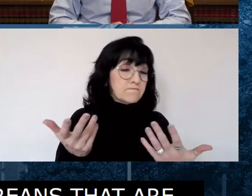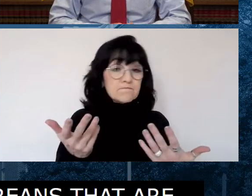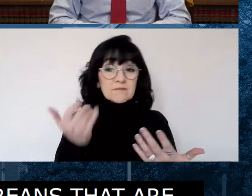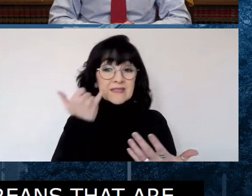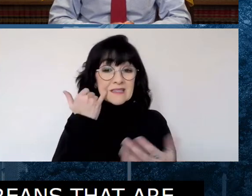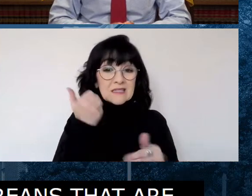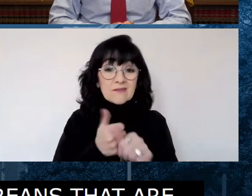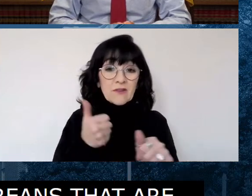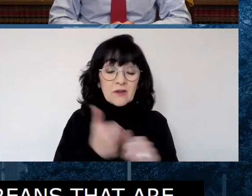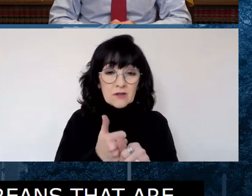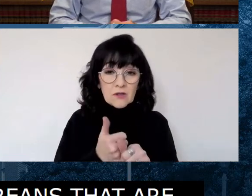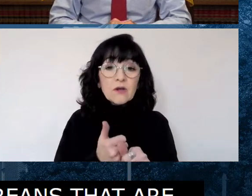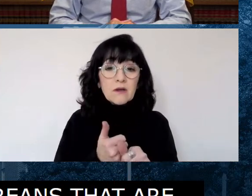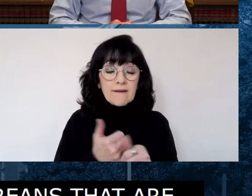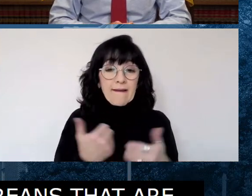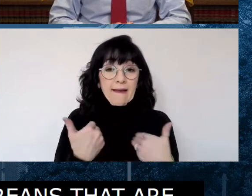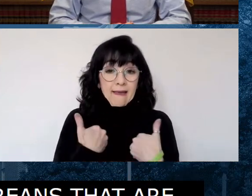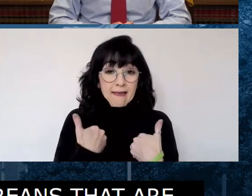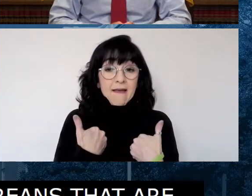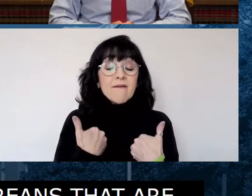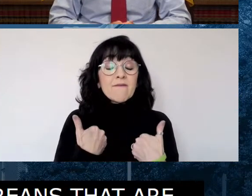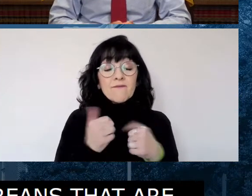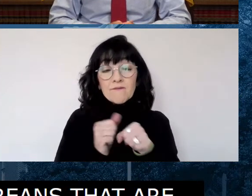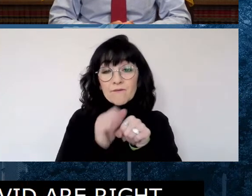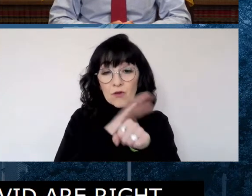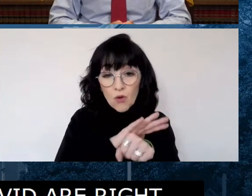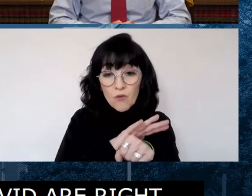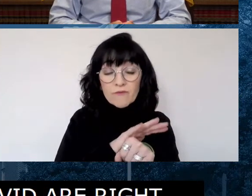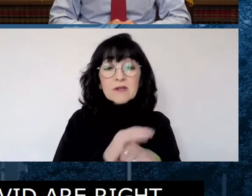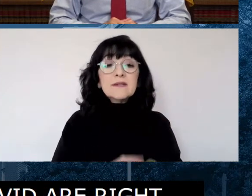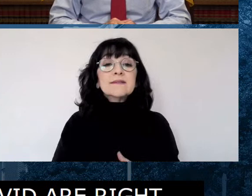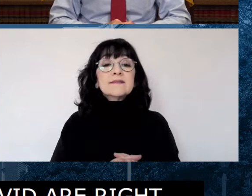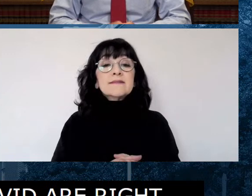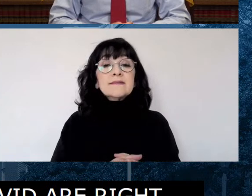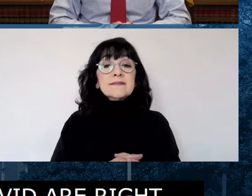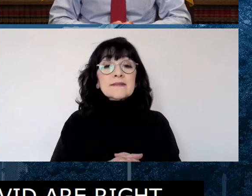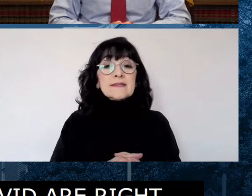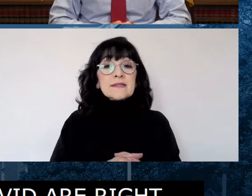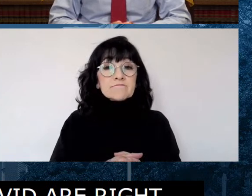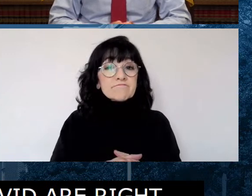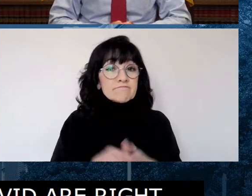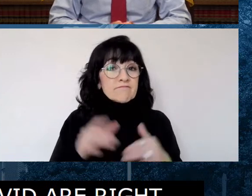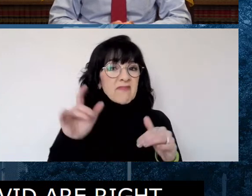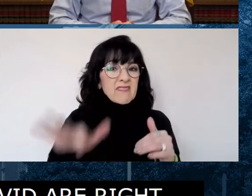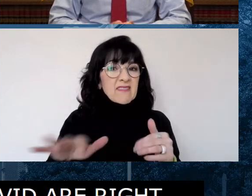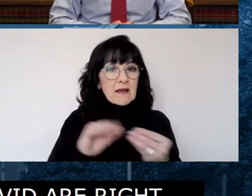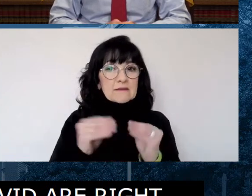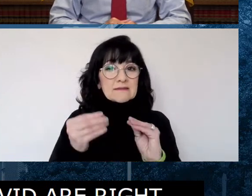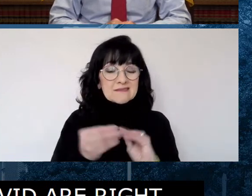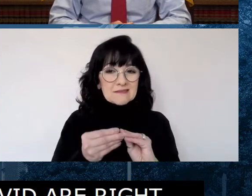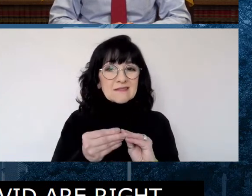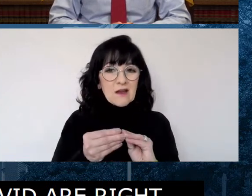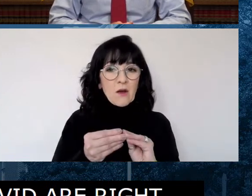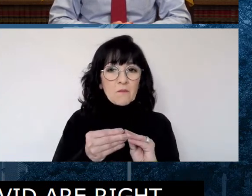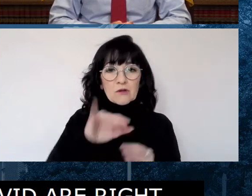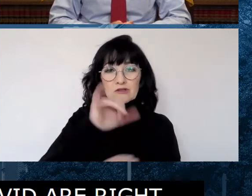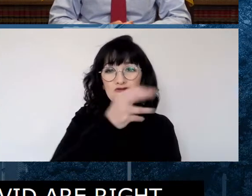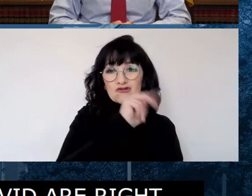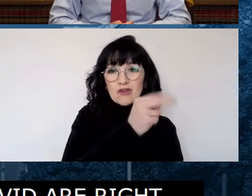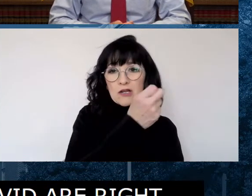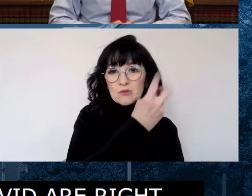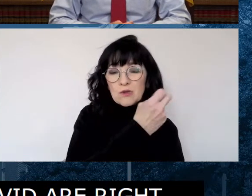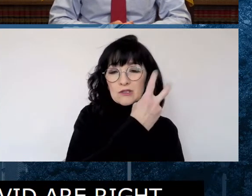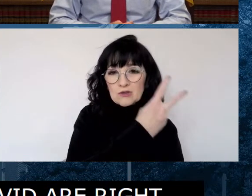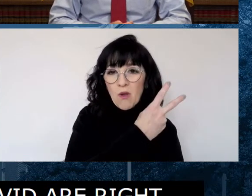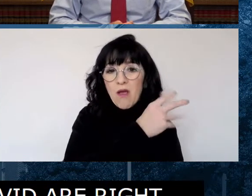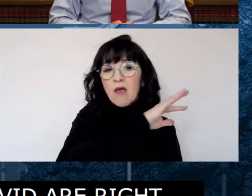right there at 400, down from 759 at the peak on January the 12th. We'll see that roller coaster ride in a